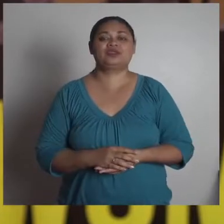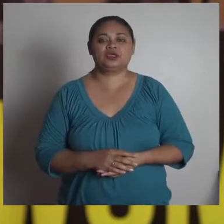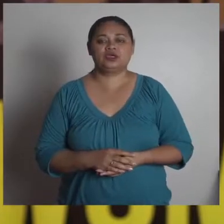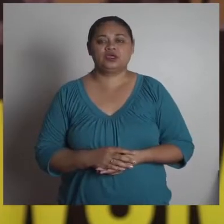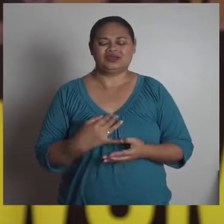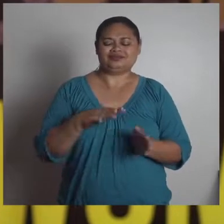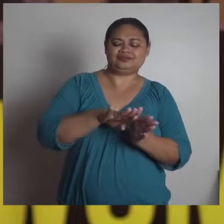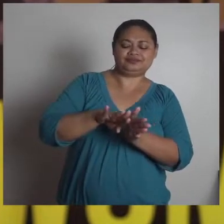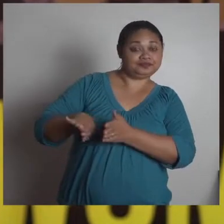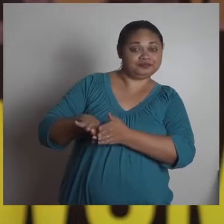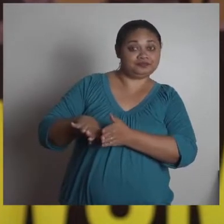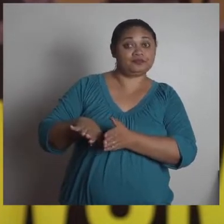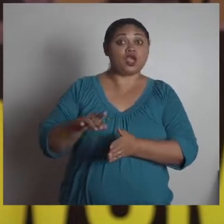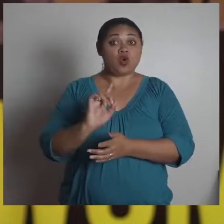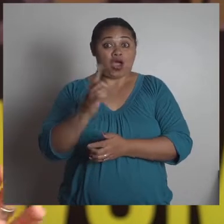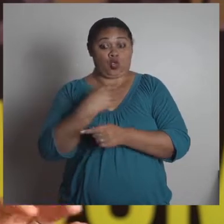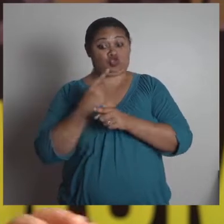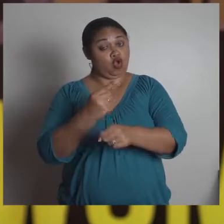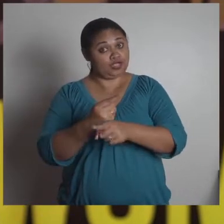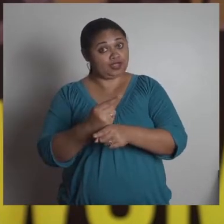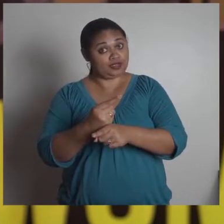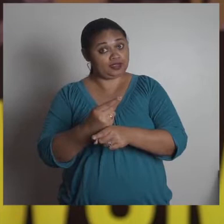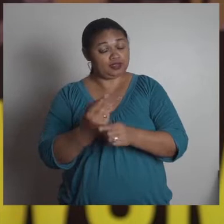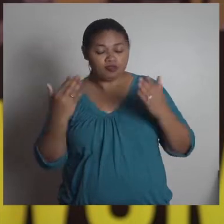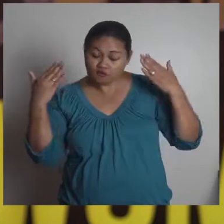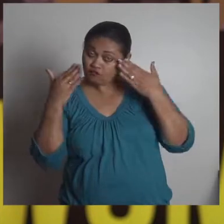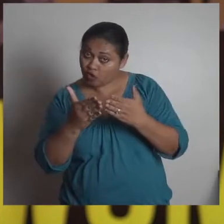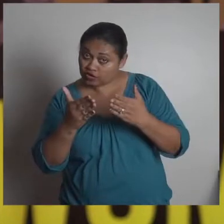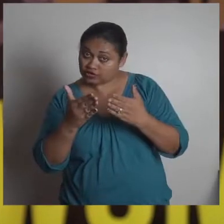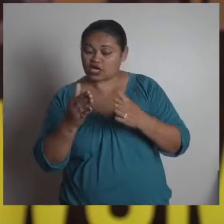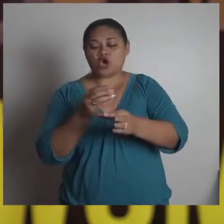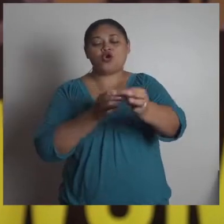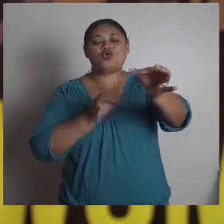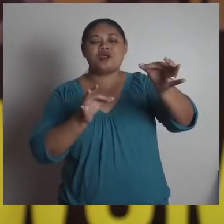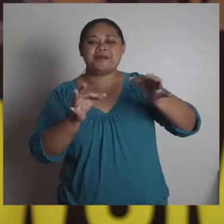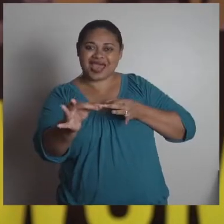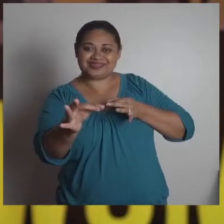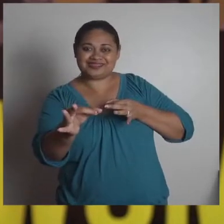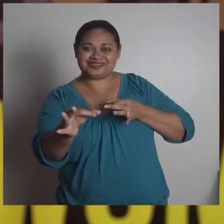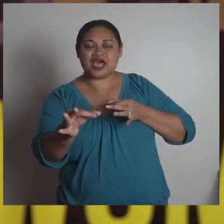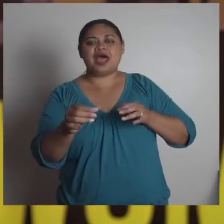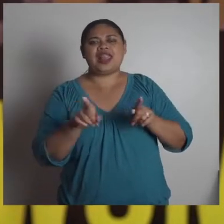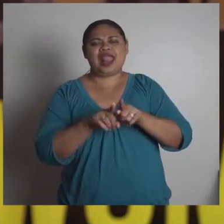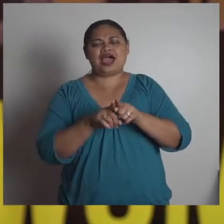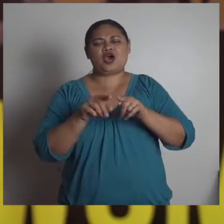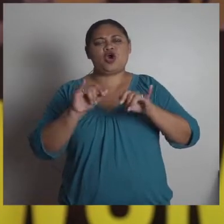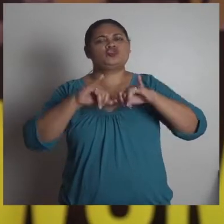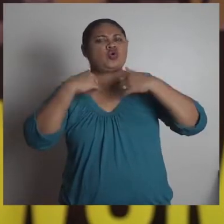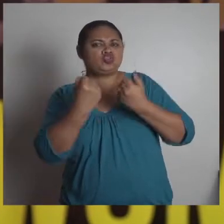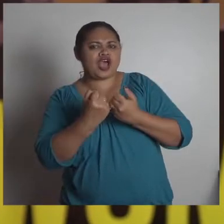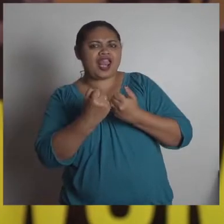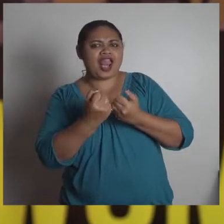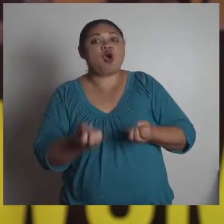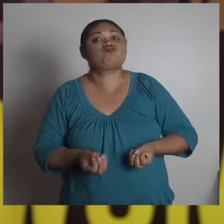profit or even primarily about profit. Put that to the side. What we are talking about is we are replacing that with what we